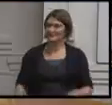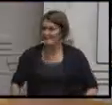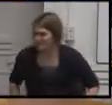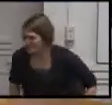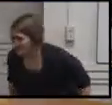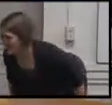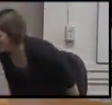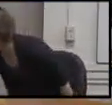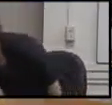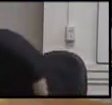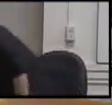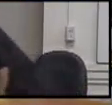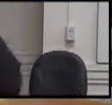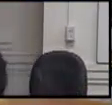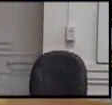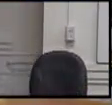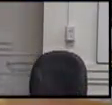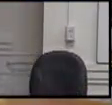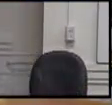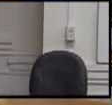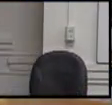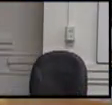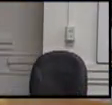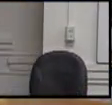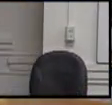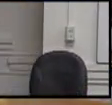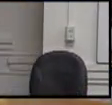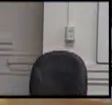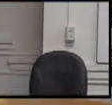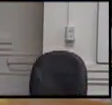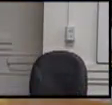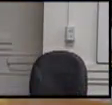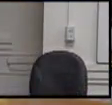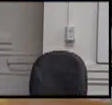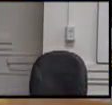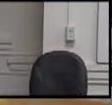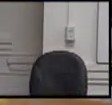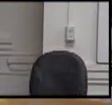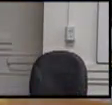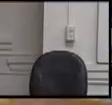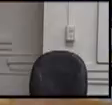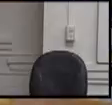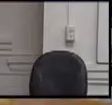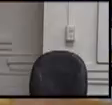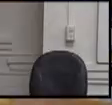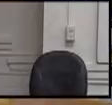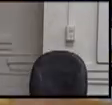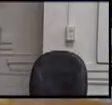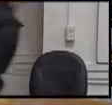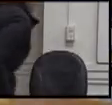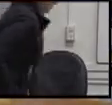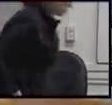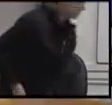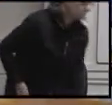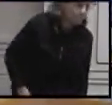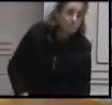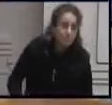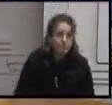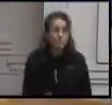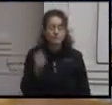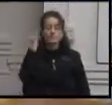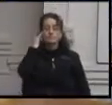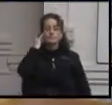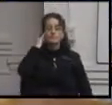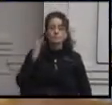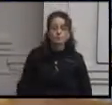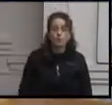What would happen, really, if we were to shut Station 2? Obviously, for folks in the west there, they would experience